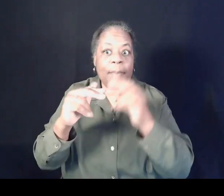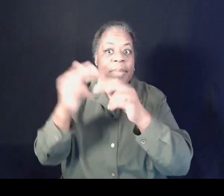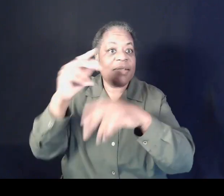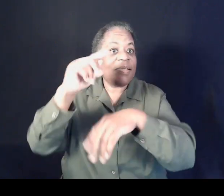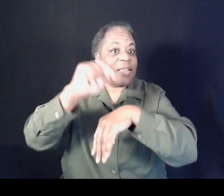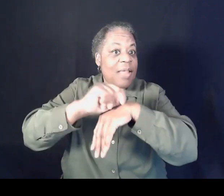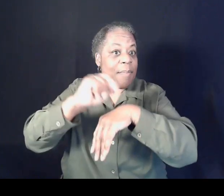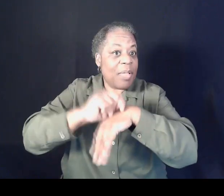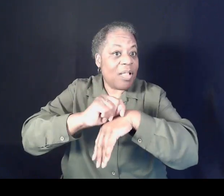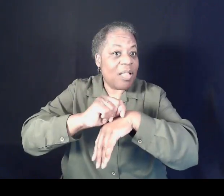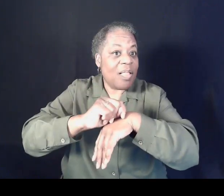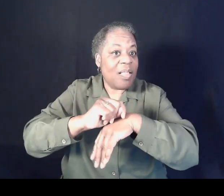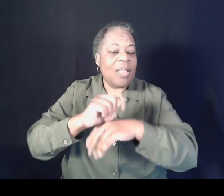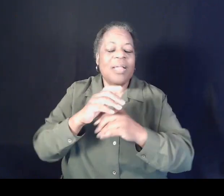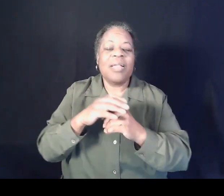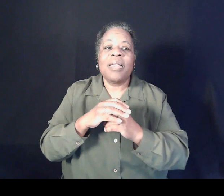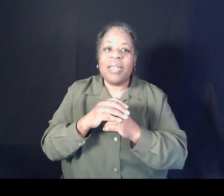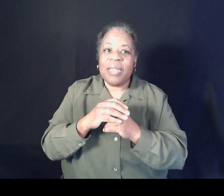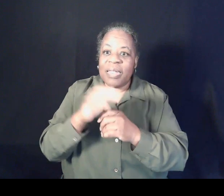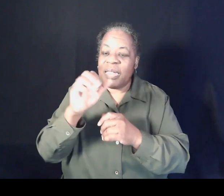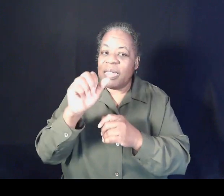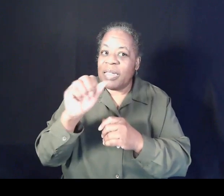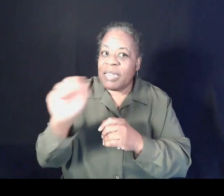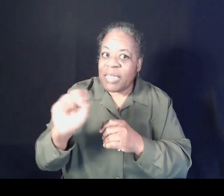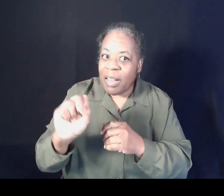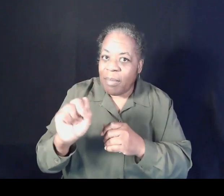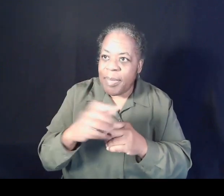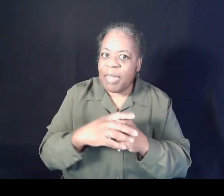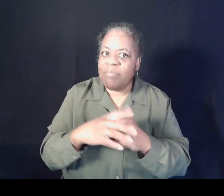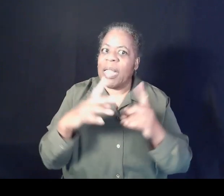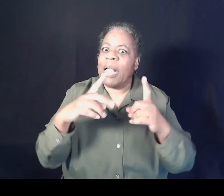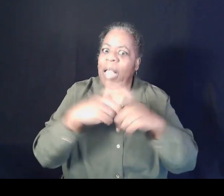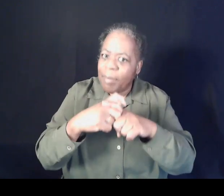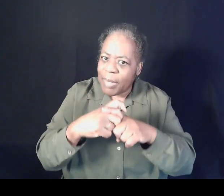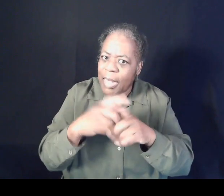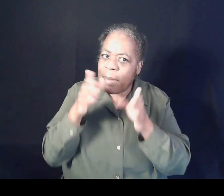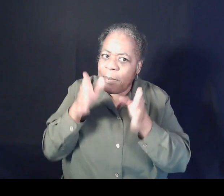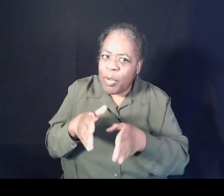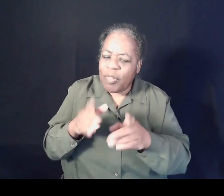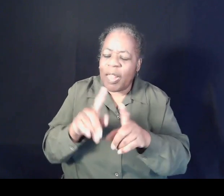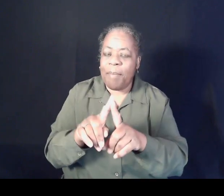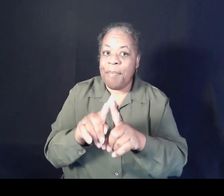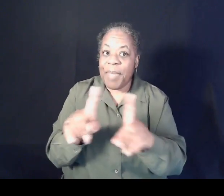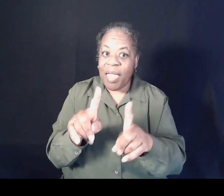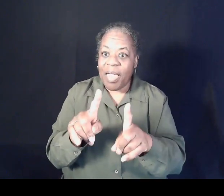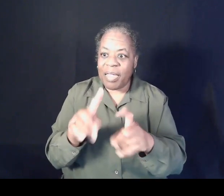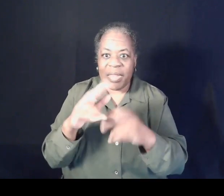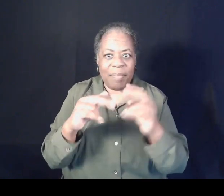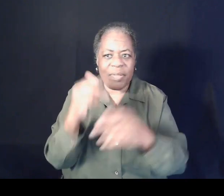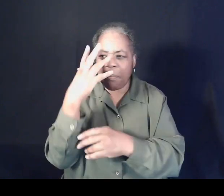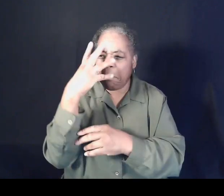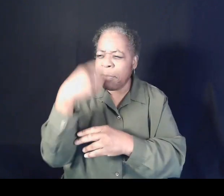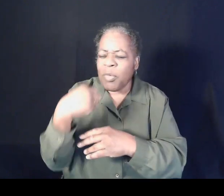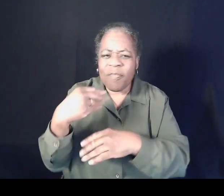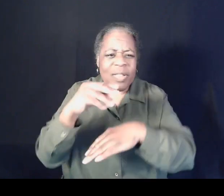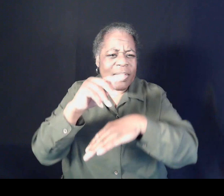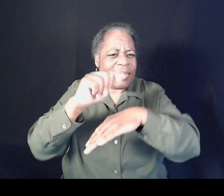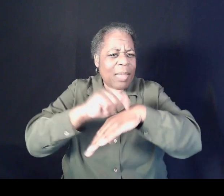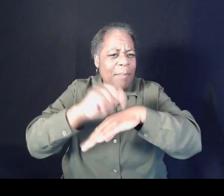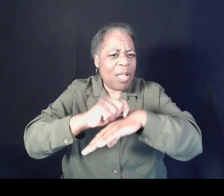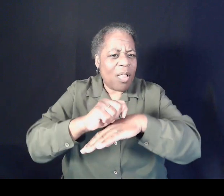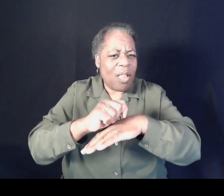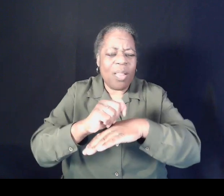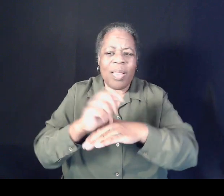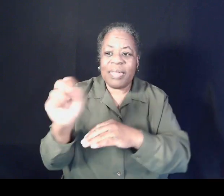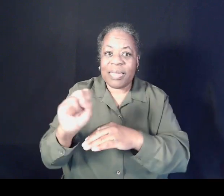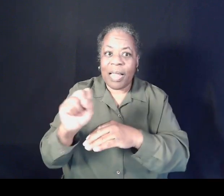that Solomon is a complicated figure in scripture, he builds this beautiful temple. It's very impressive. And Solomon reigns over Israel's most